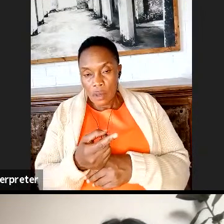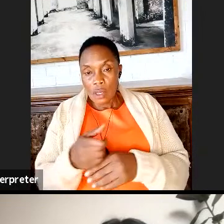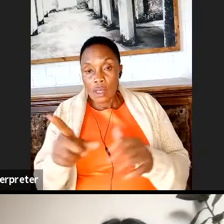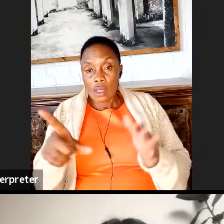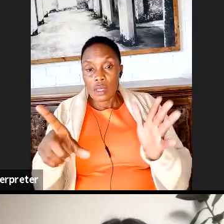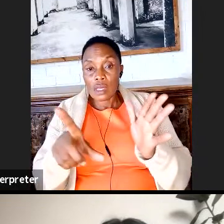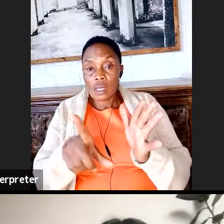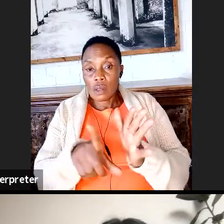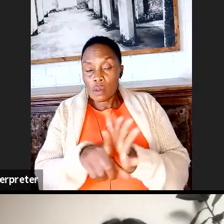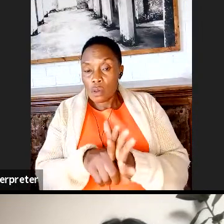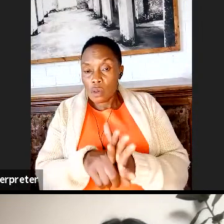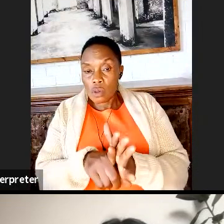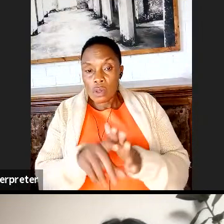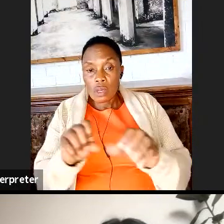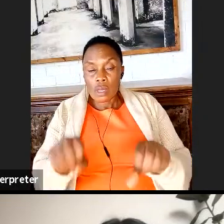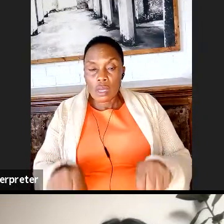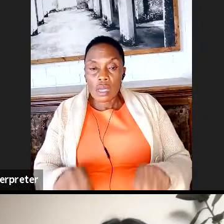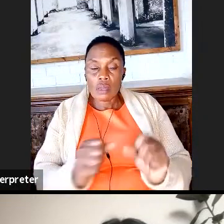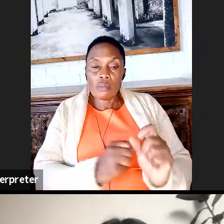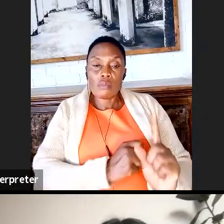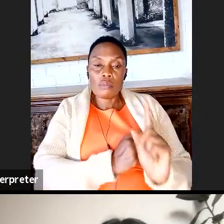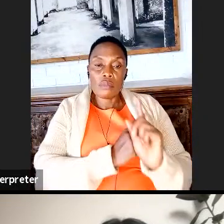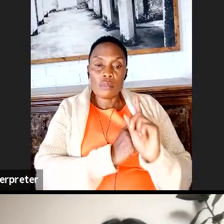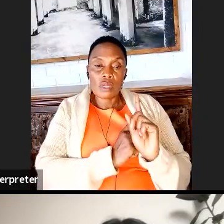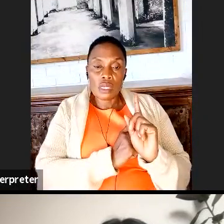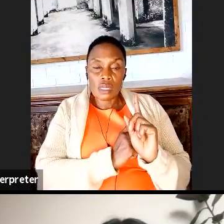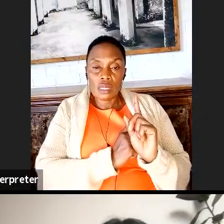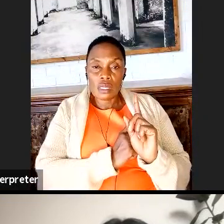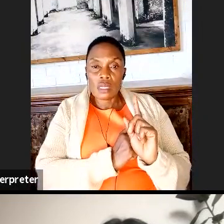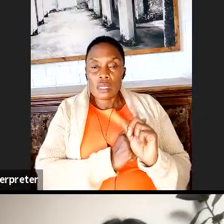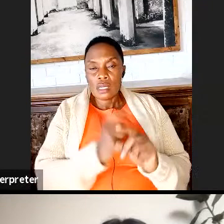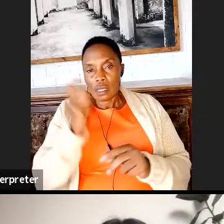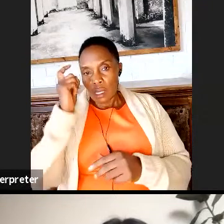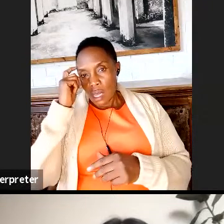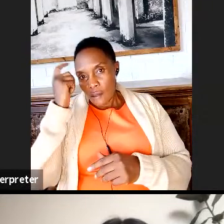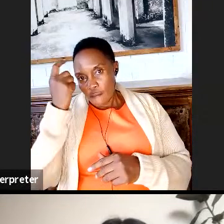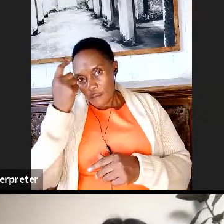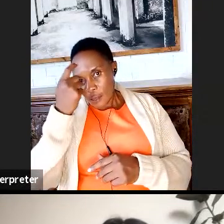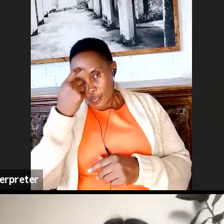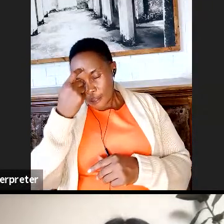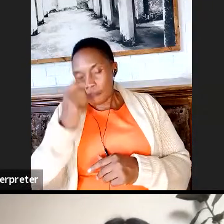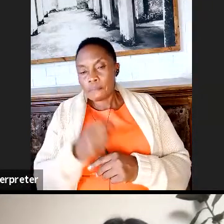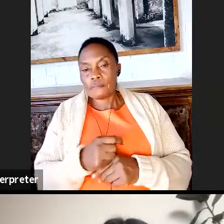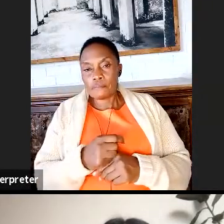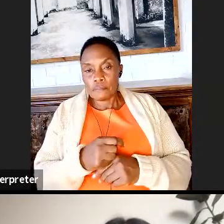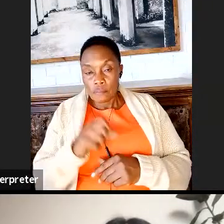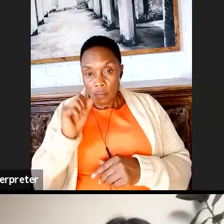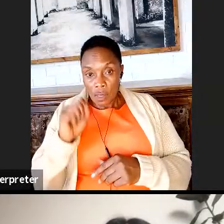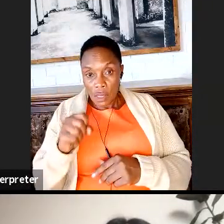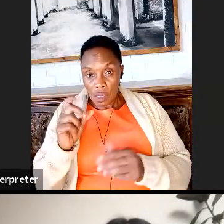to protect government and government machinery, data